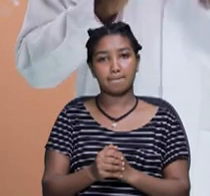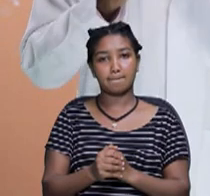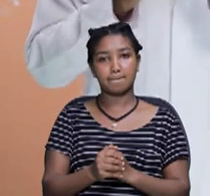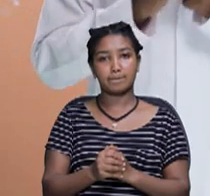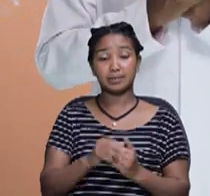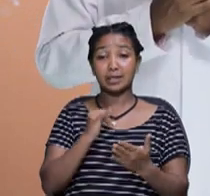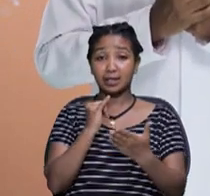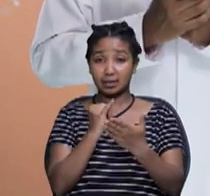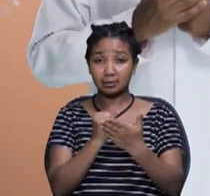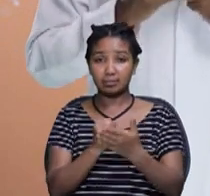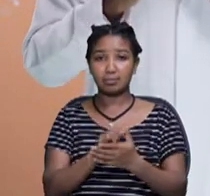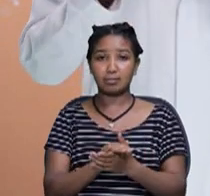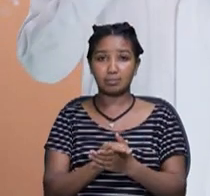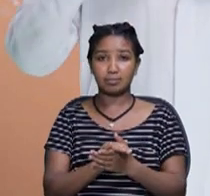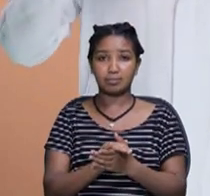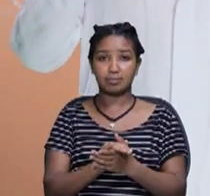It